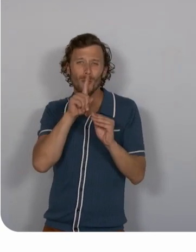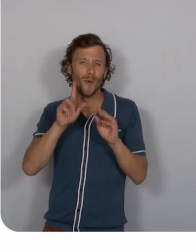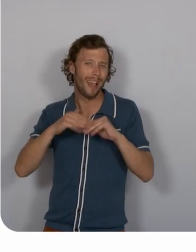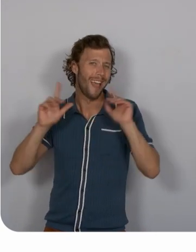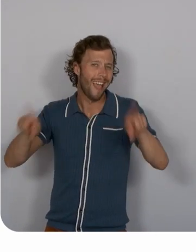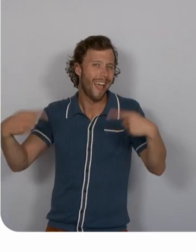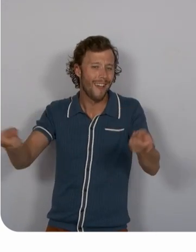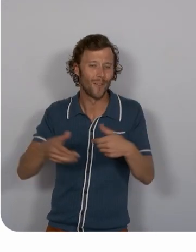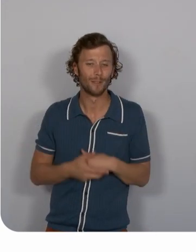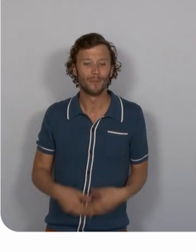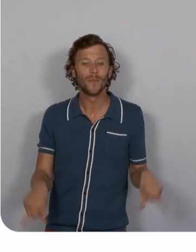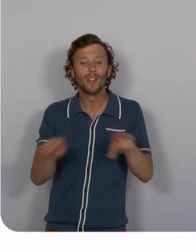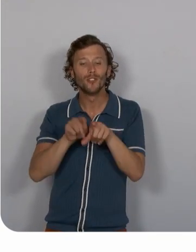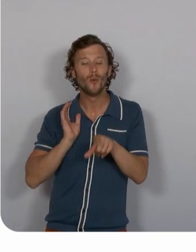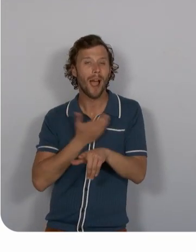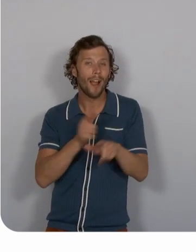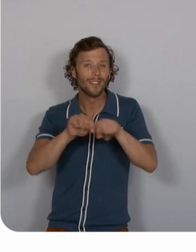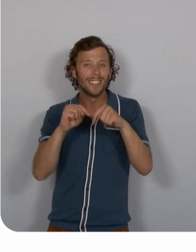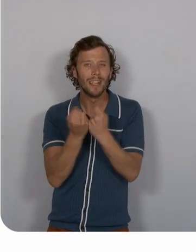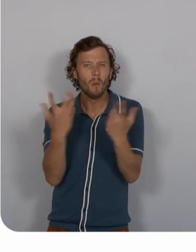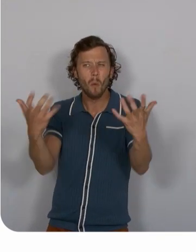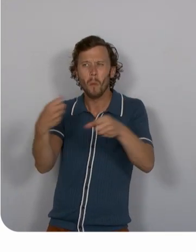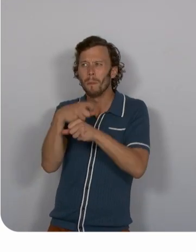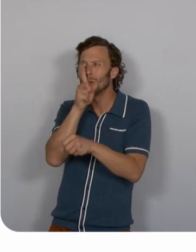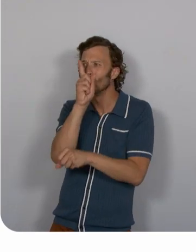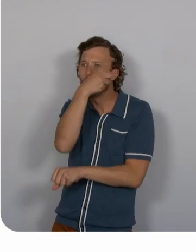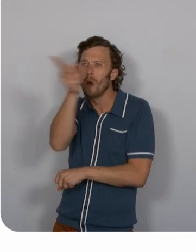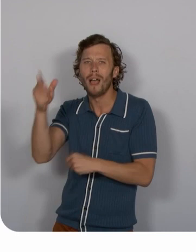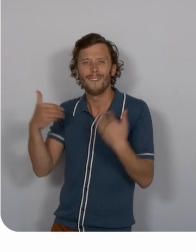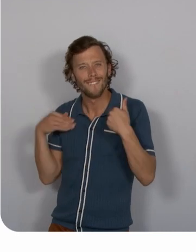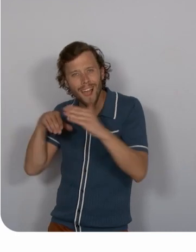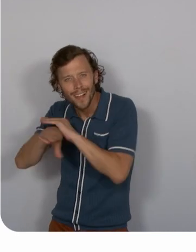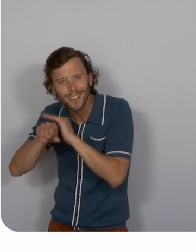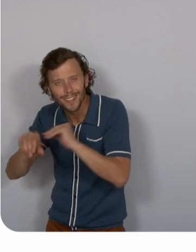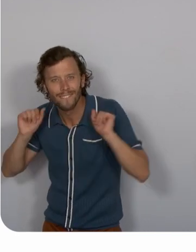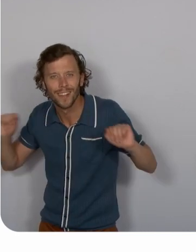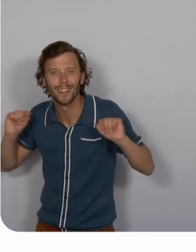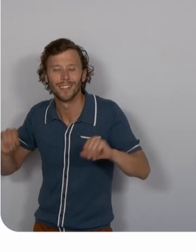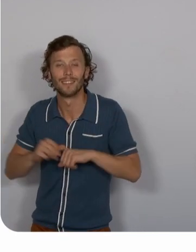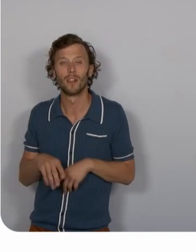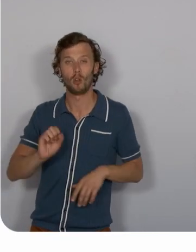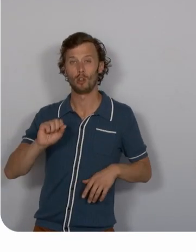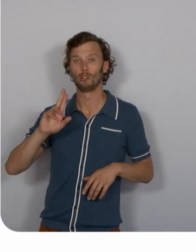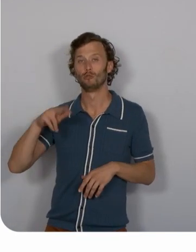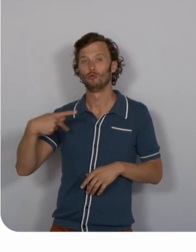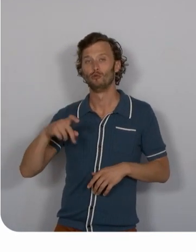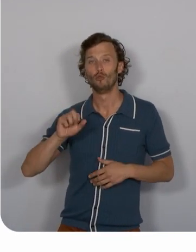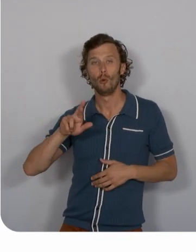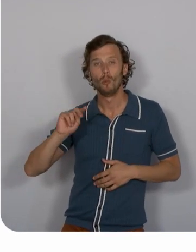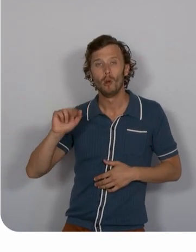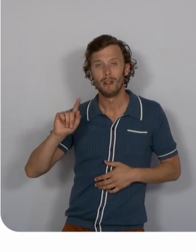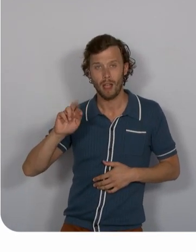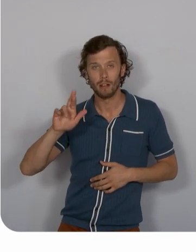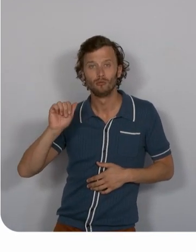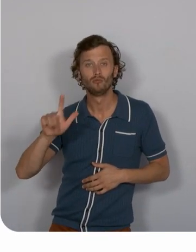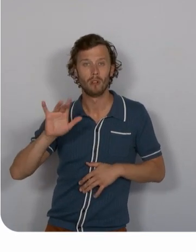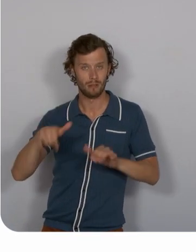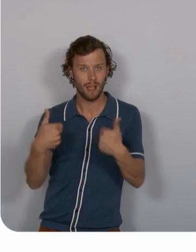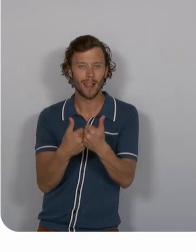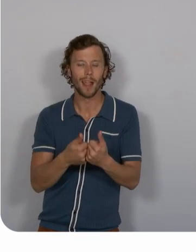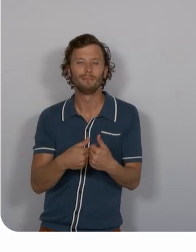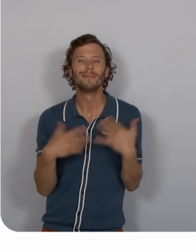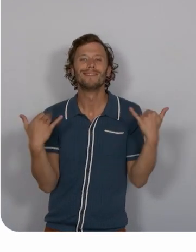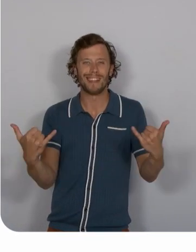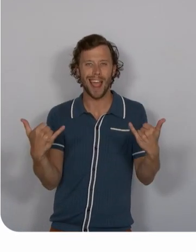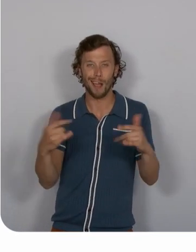make fitness accessible to more people. Supernatural is now only $9.99 per month starting today.